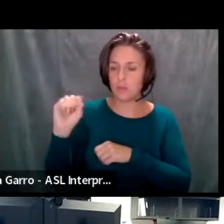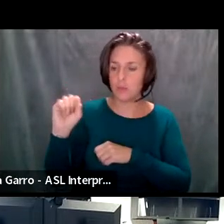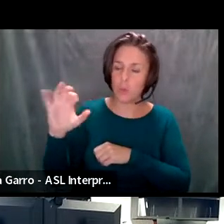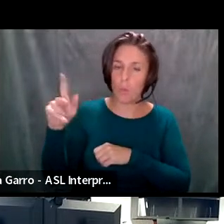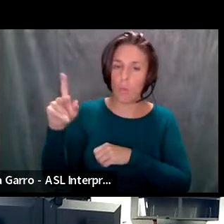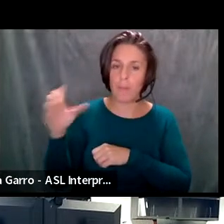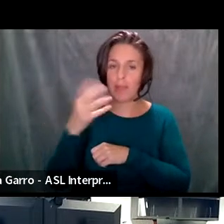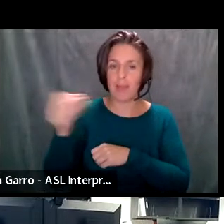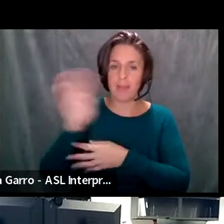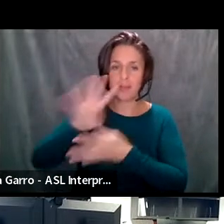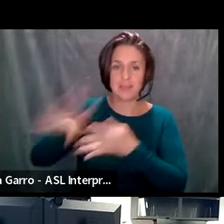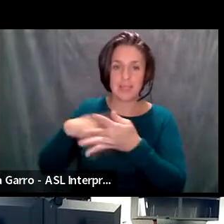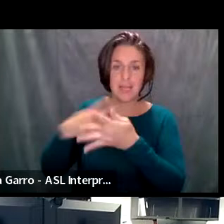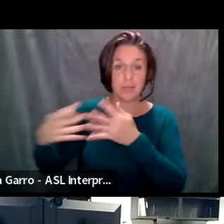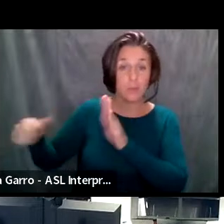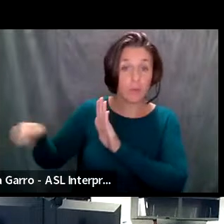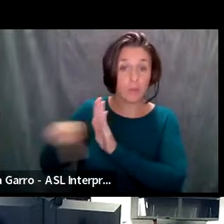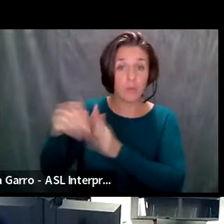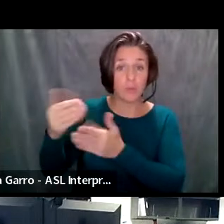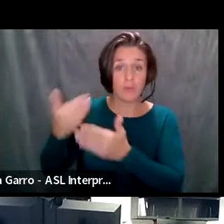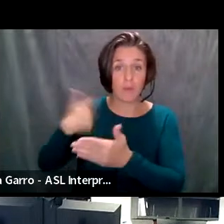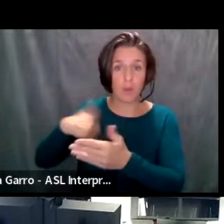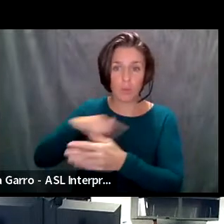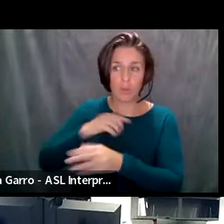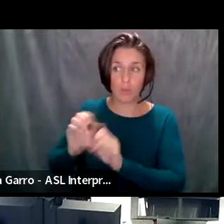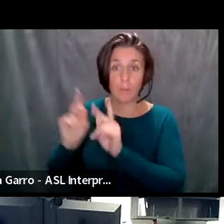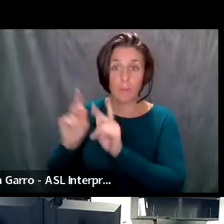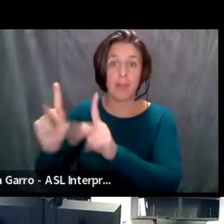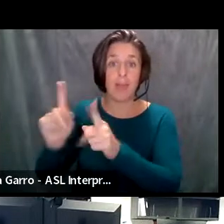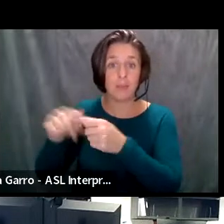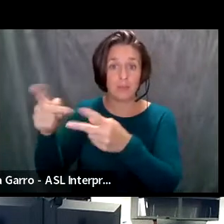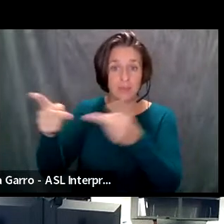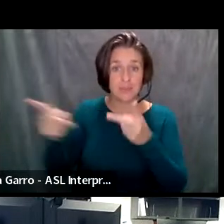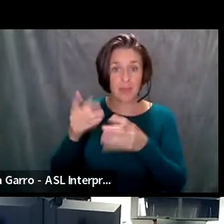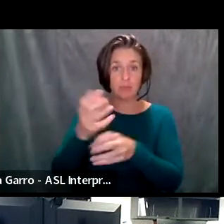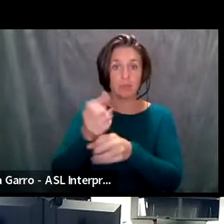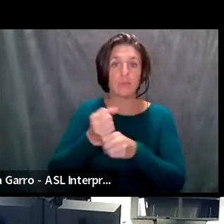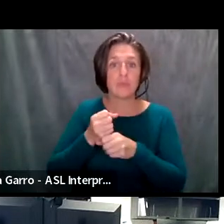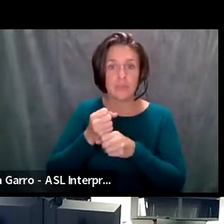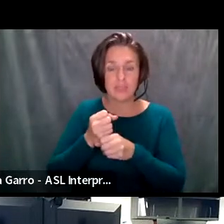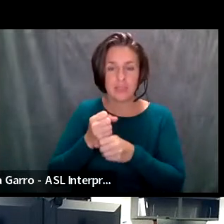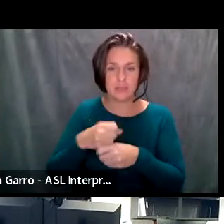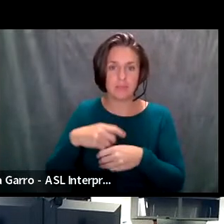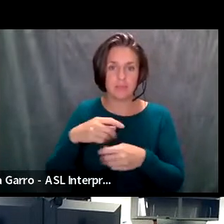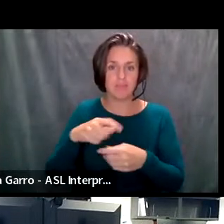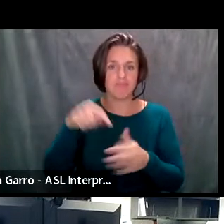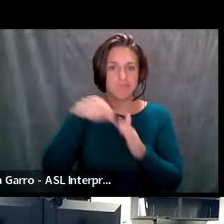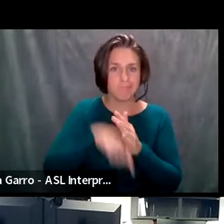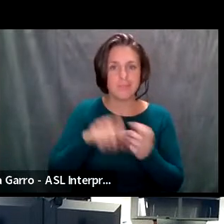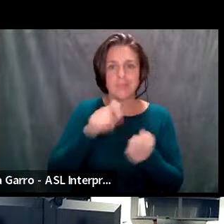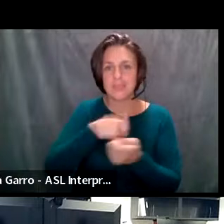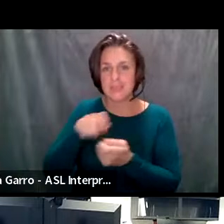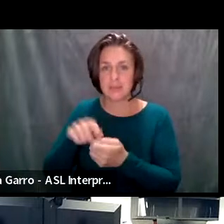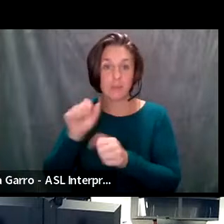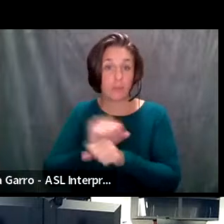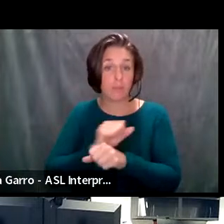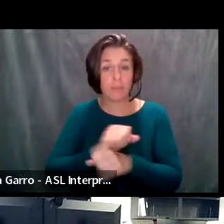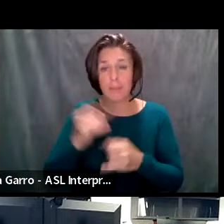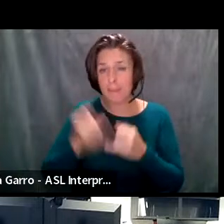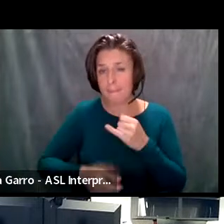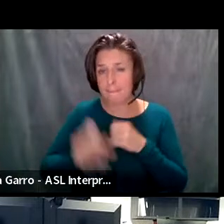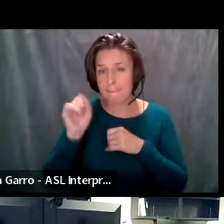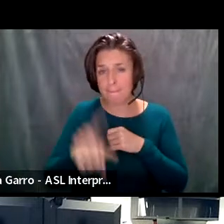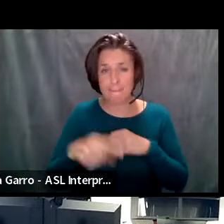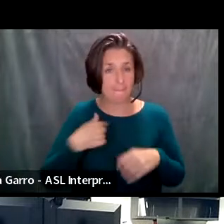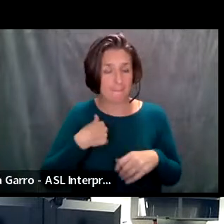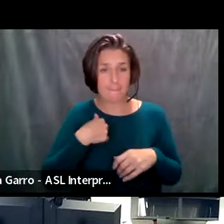the schedule approved before we went back to those sites to start getting into that detailed work. Perfect. Last question. I didn't